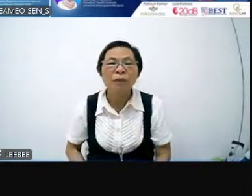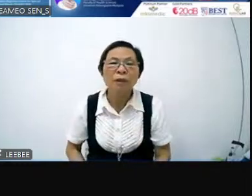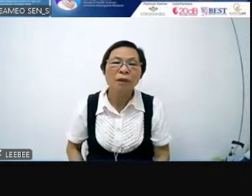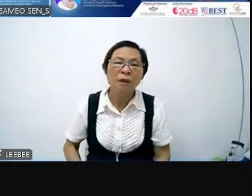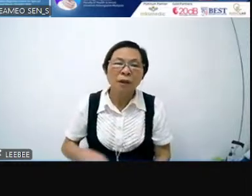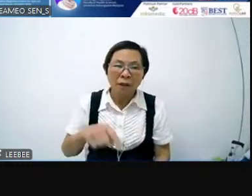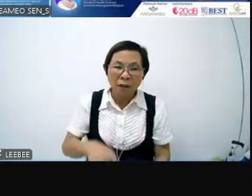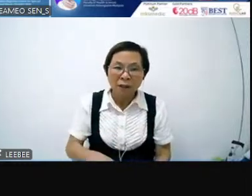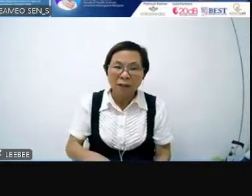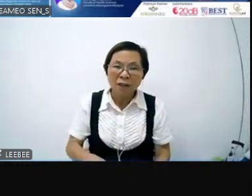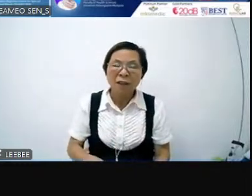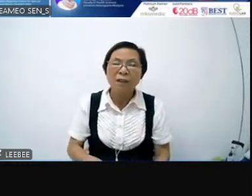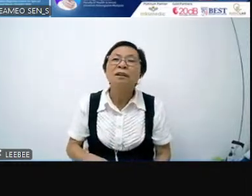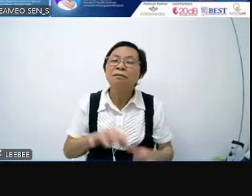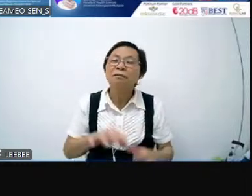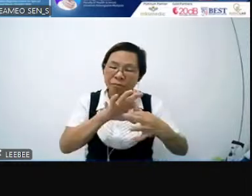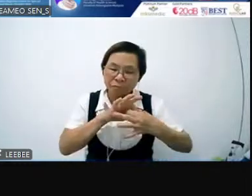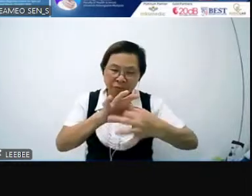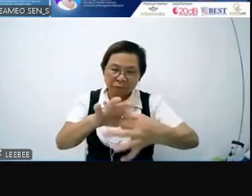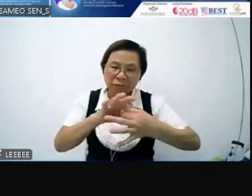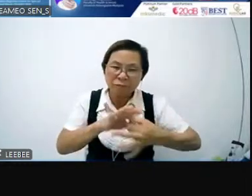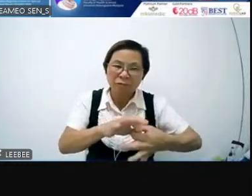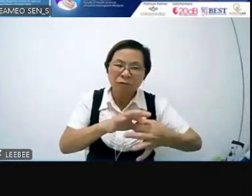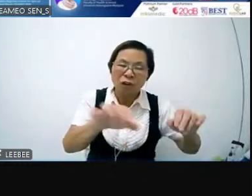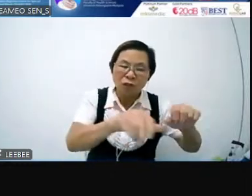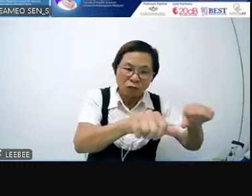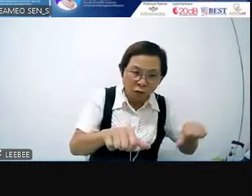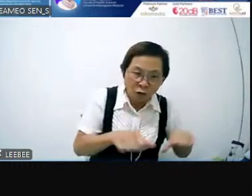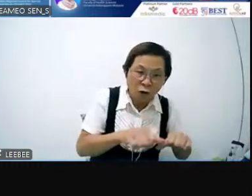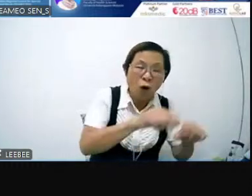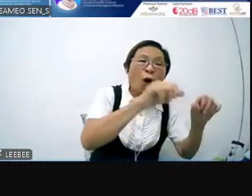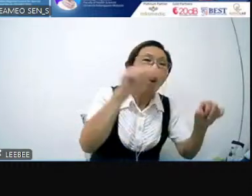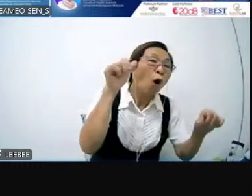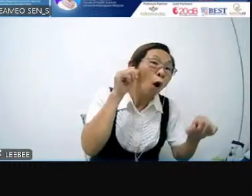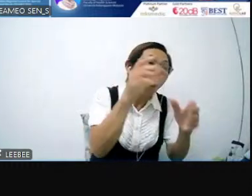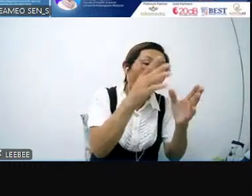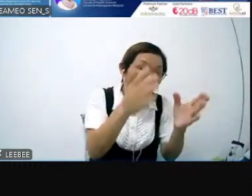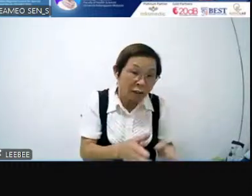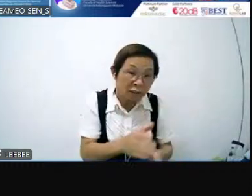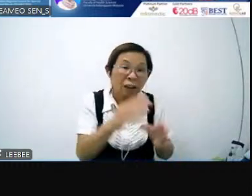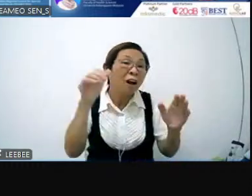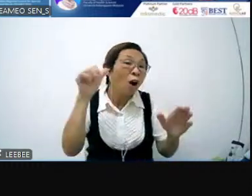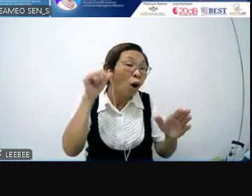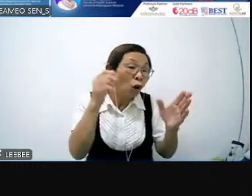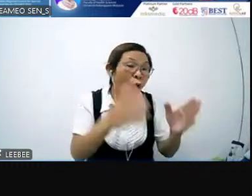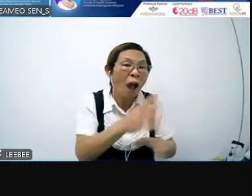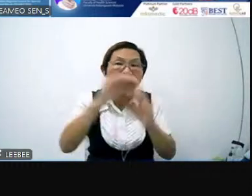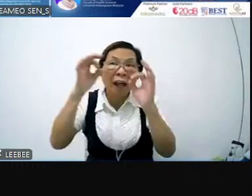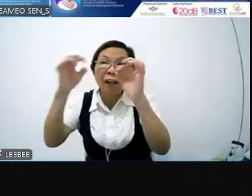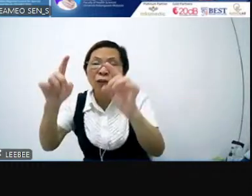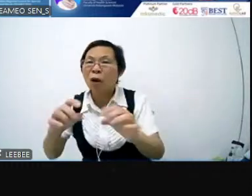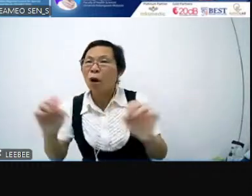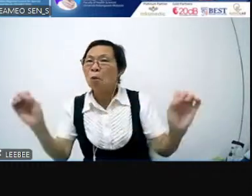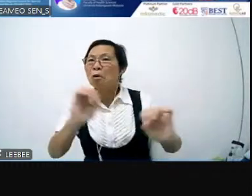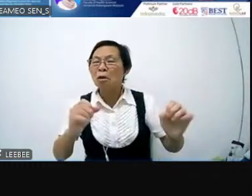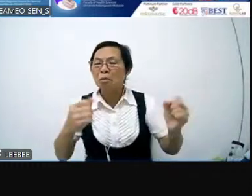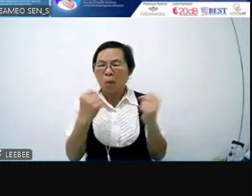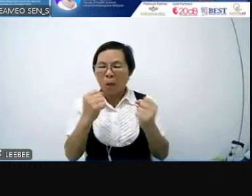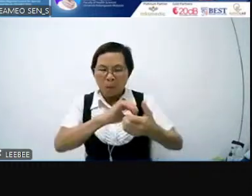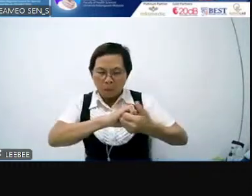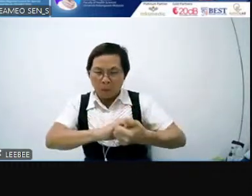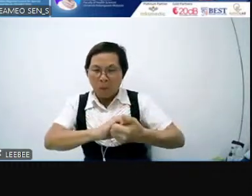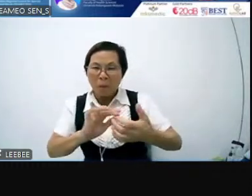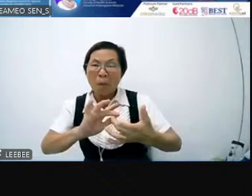limited collaboration between the field of audiology and education. Without strong coordination, essential interventions